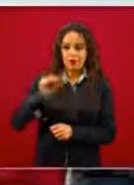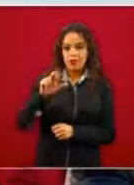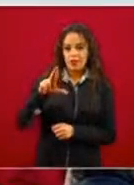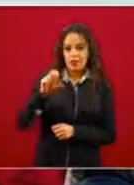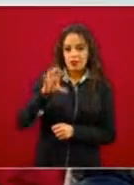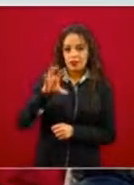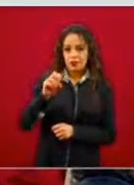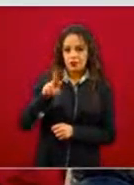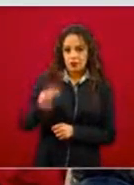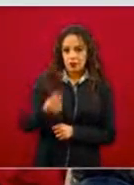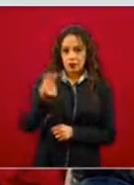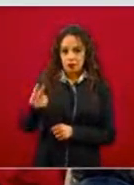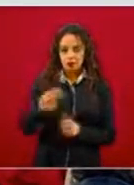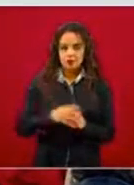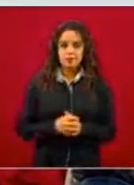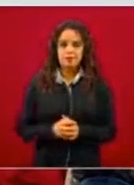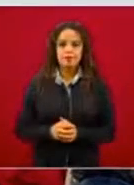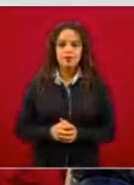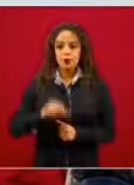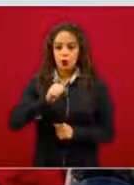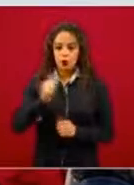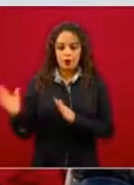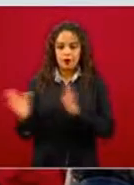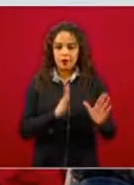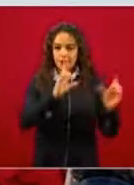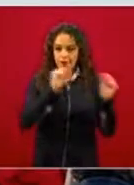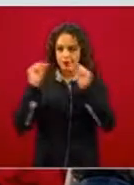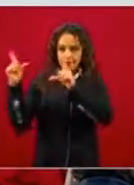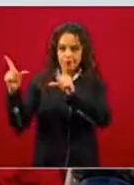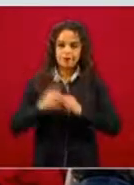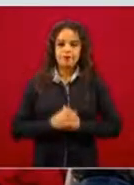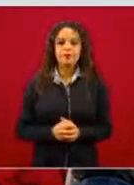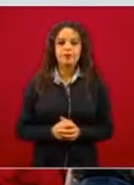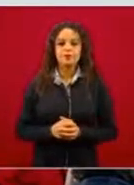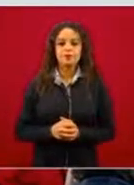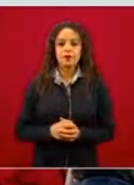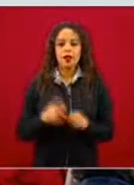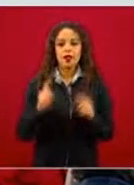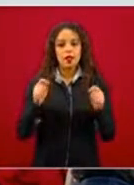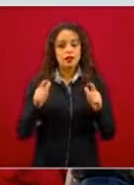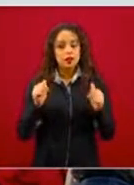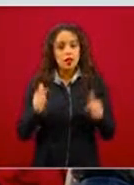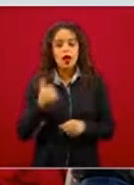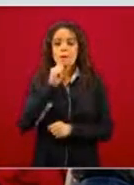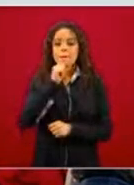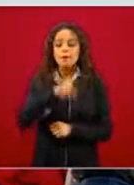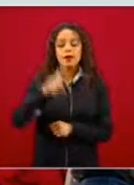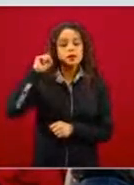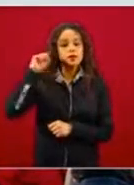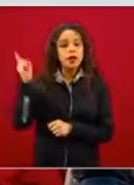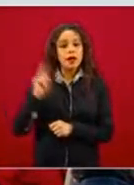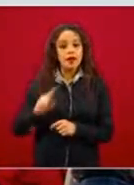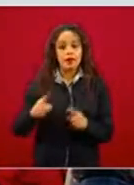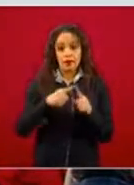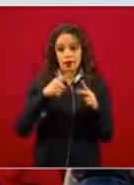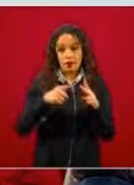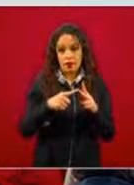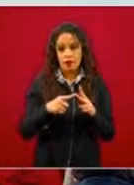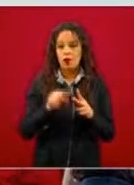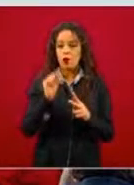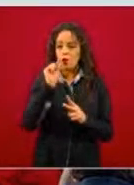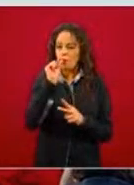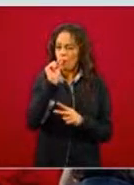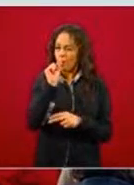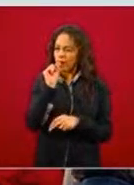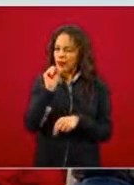restrictions and with all the necessary actions so that the transmission for SARS-CoV-19 was held back. Tlaxcala